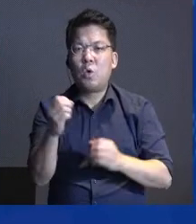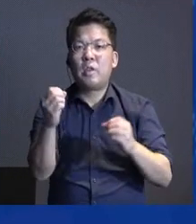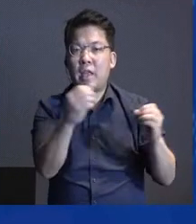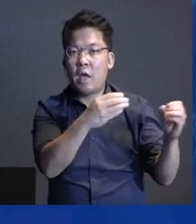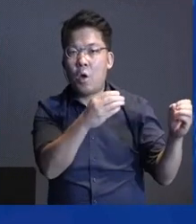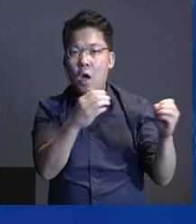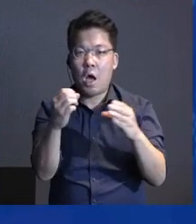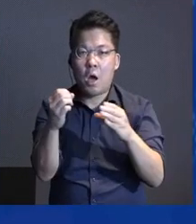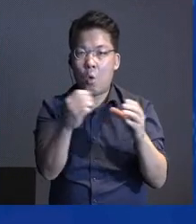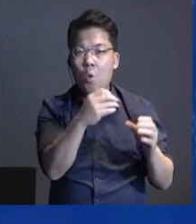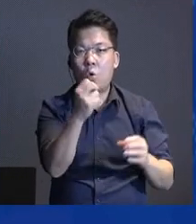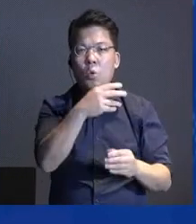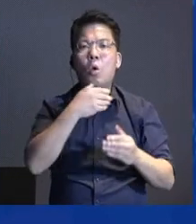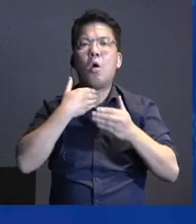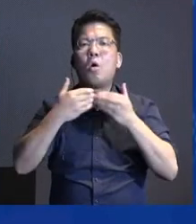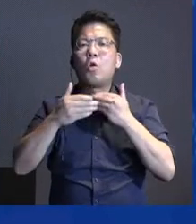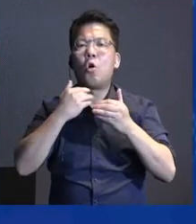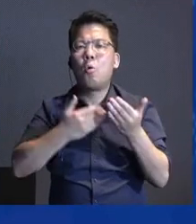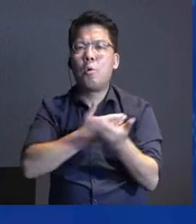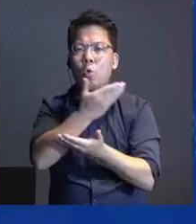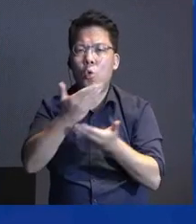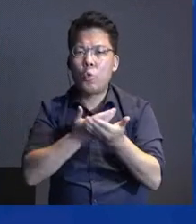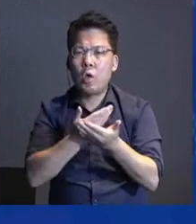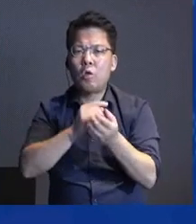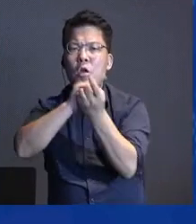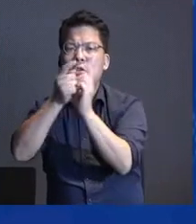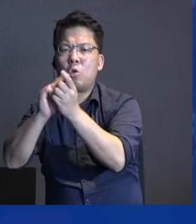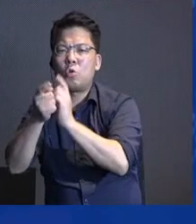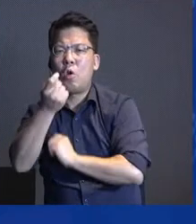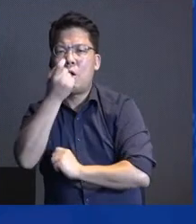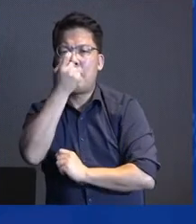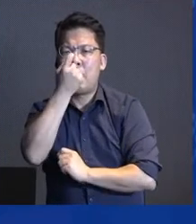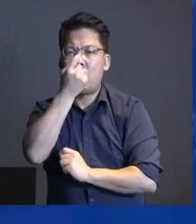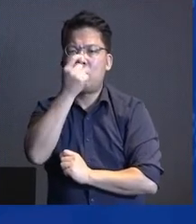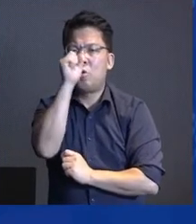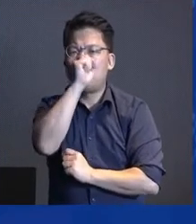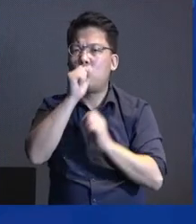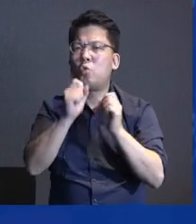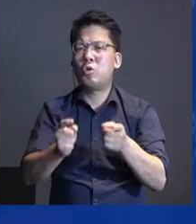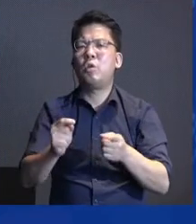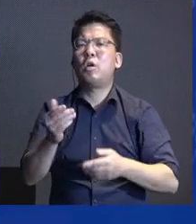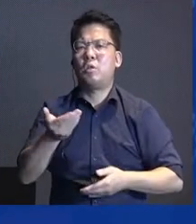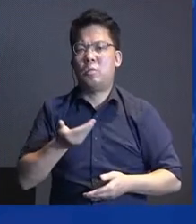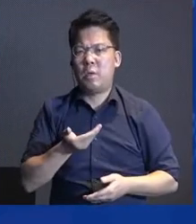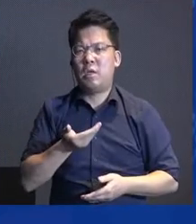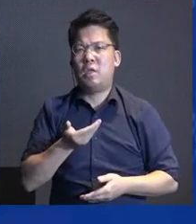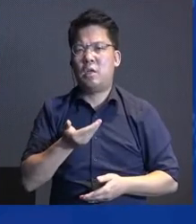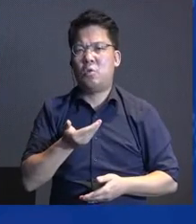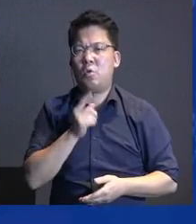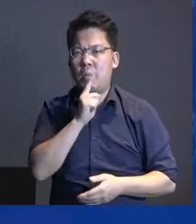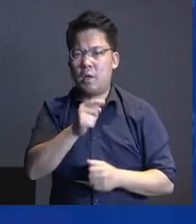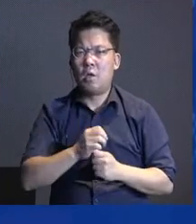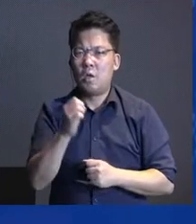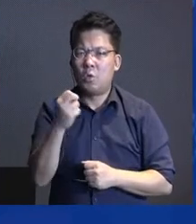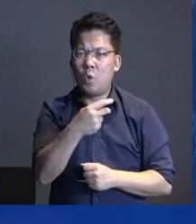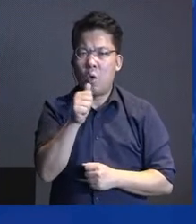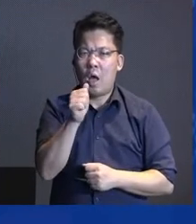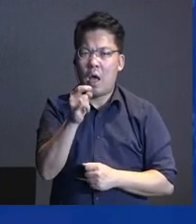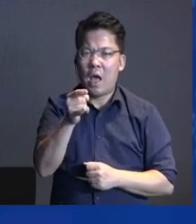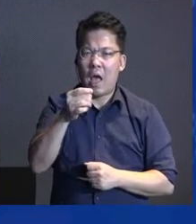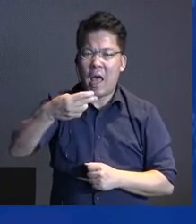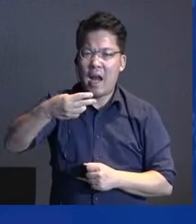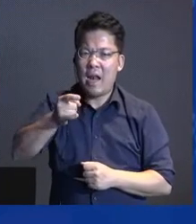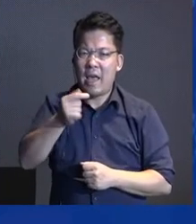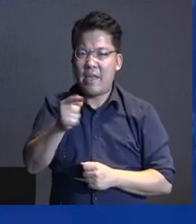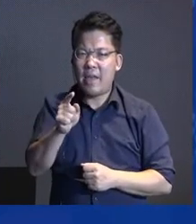another member, Helene, said, "It's a good way to bring people together. People get to talk they might not